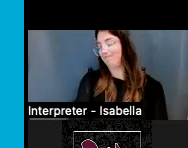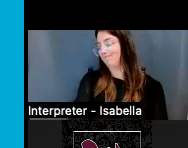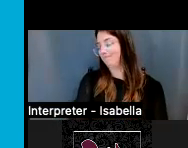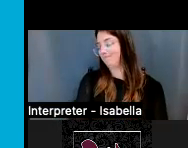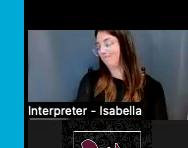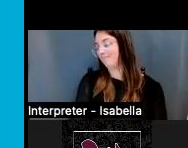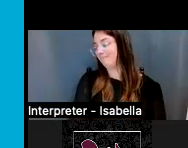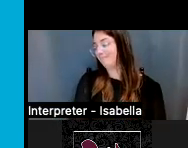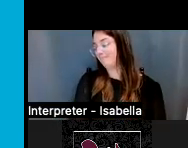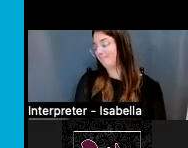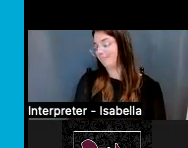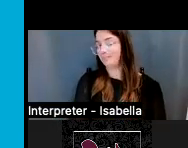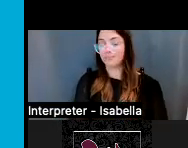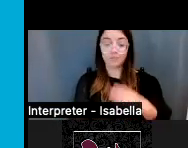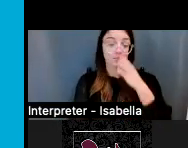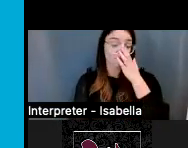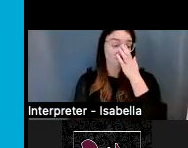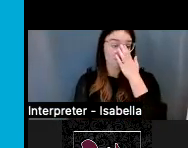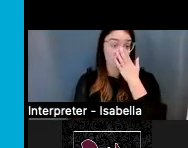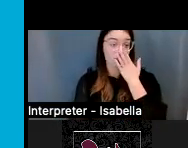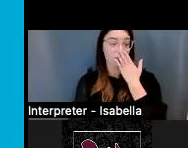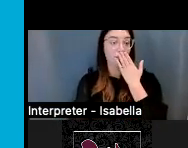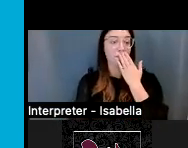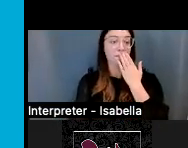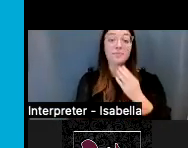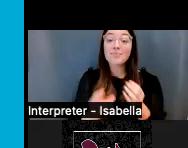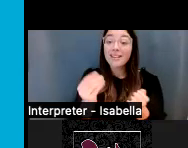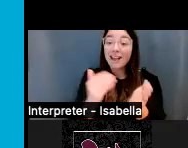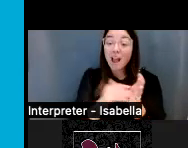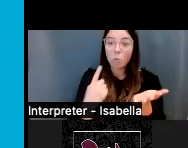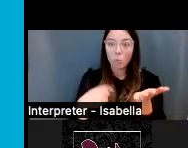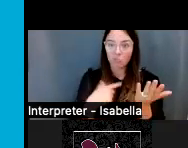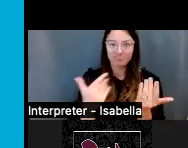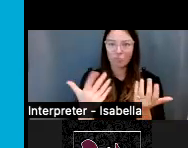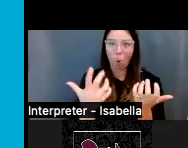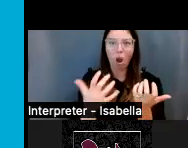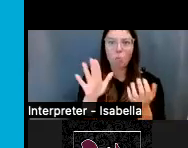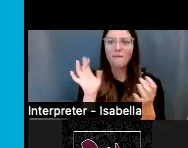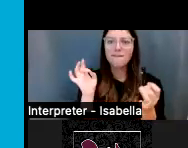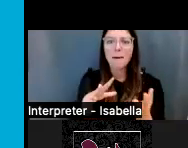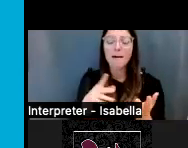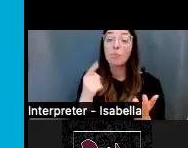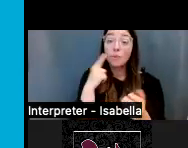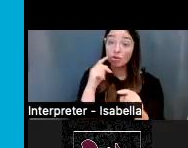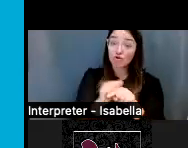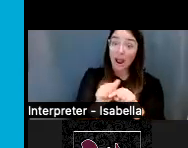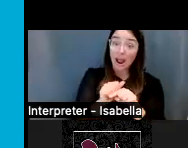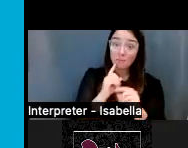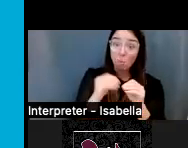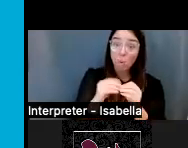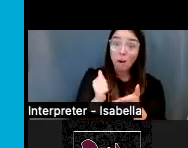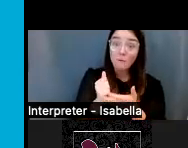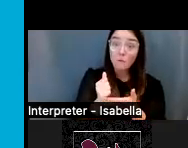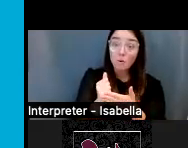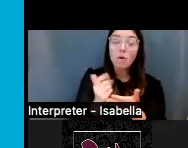And again, we want to be receptive to feedback. If there are topics that you think a training would be more helpful than a fact sheet,